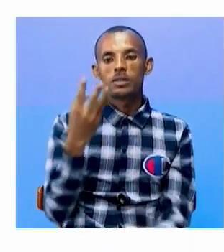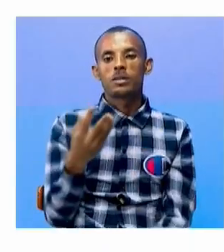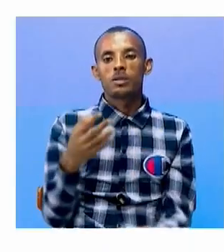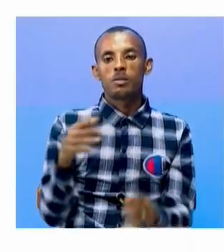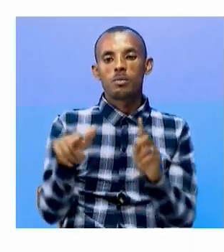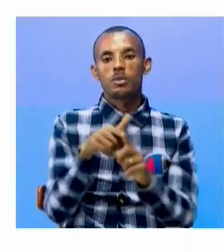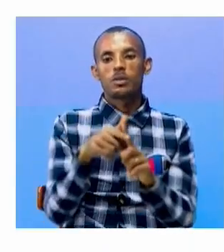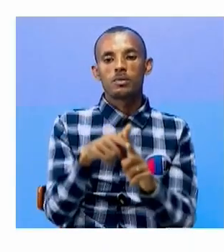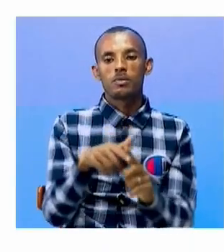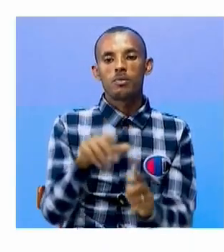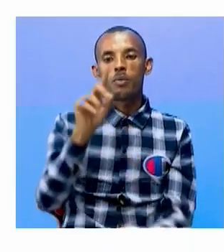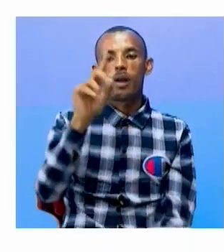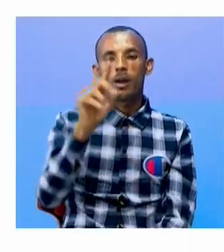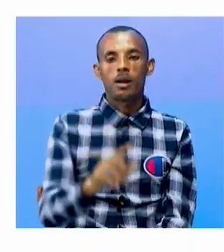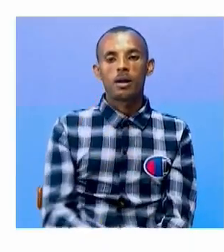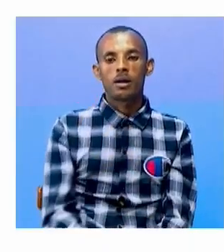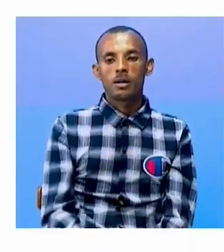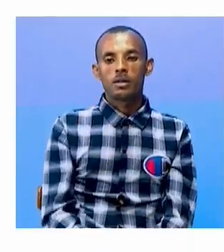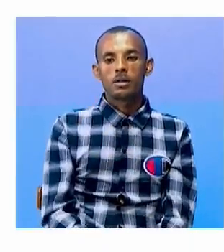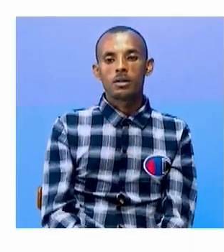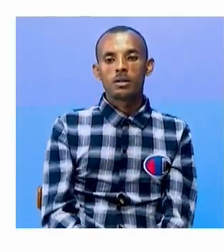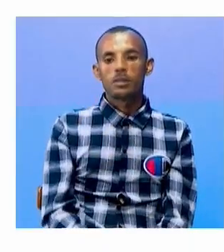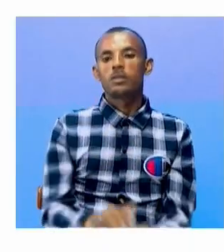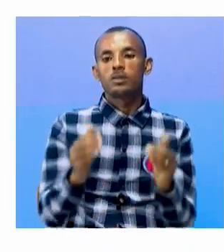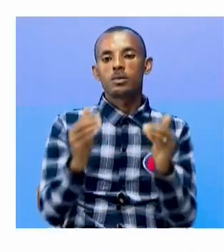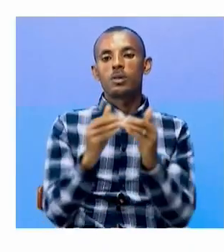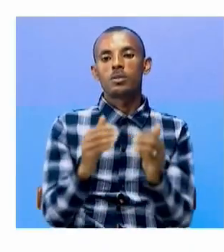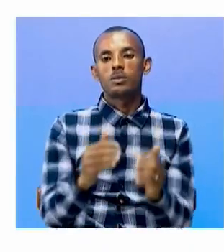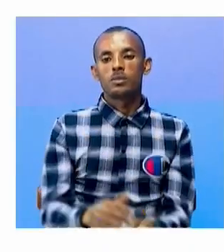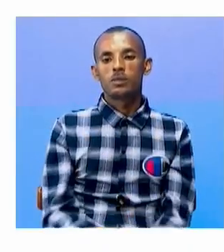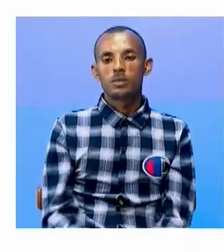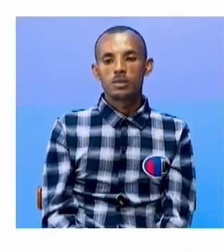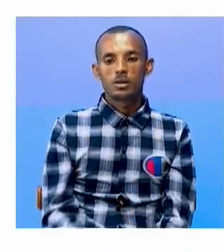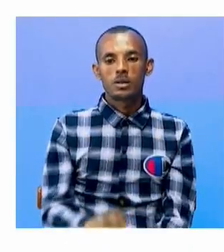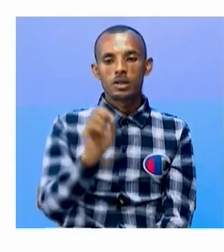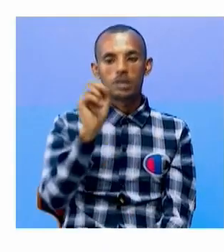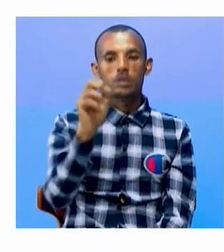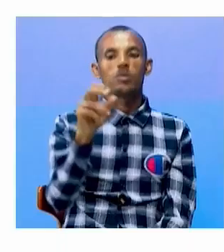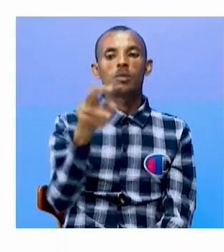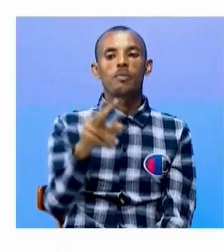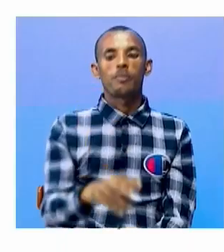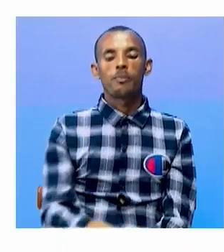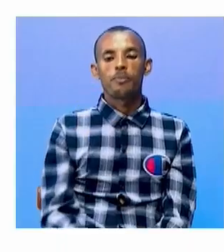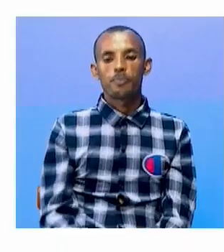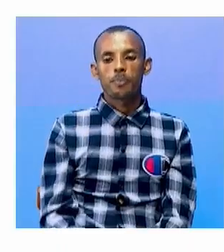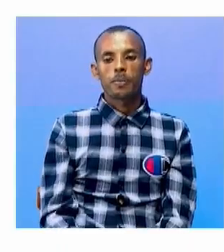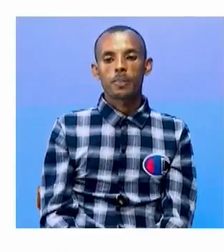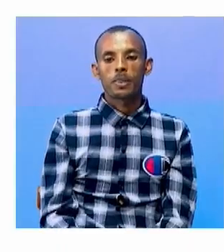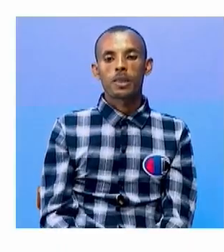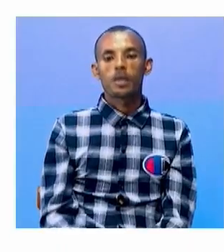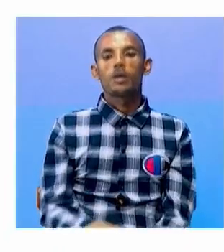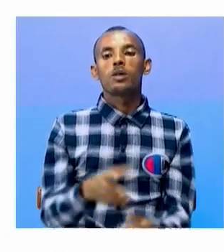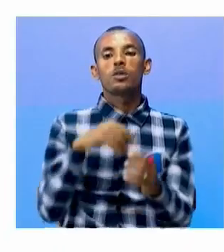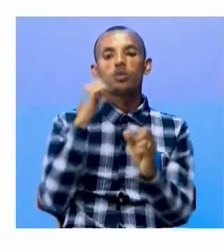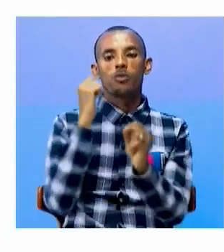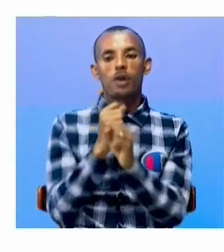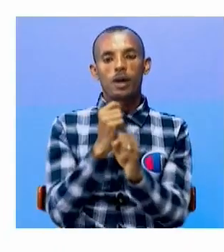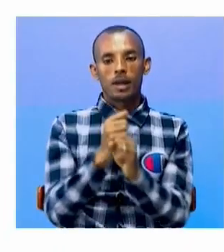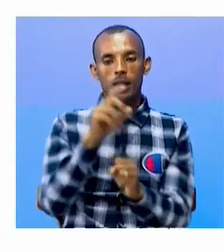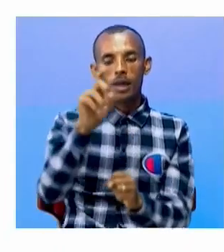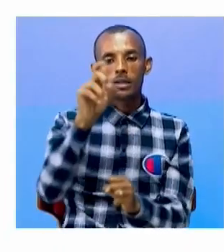positive 1 is equal to 12. To find